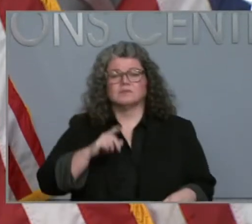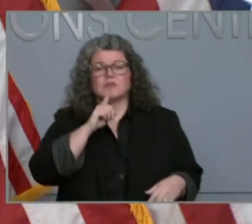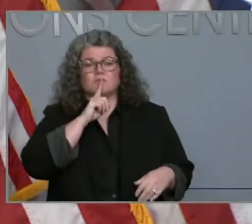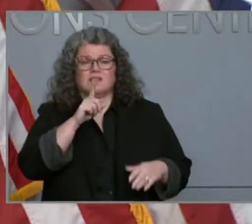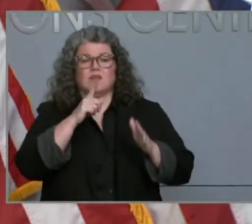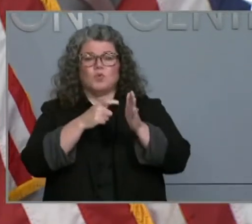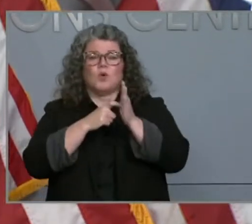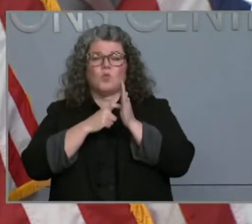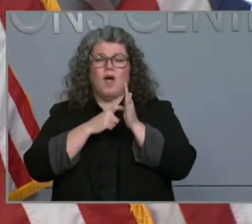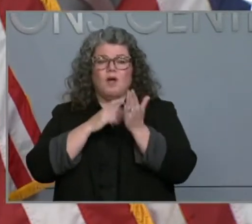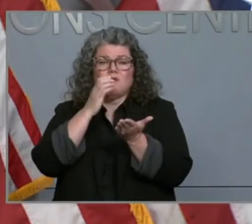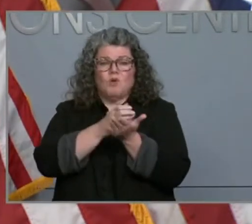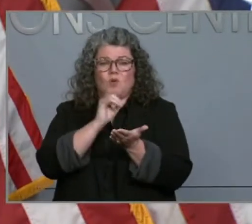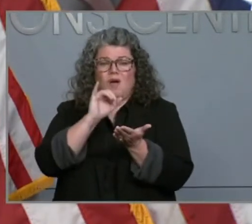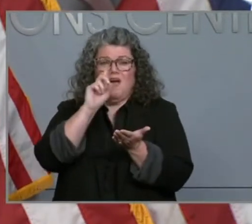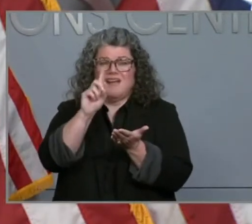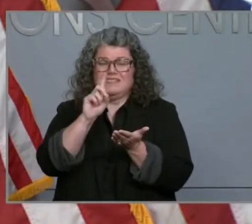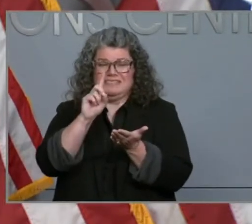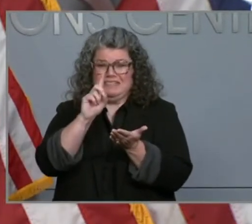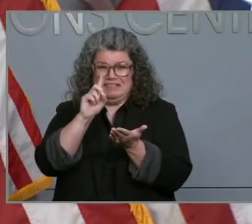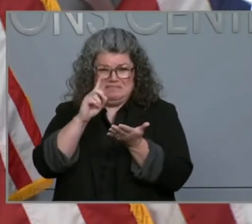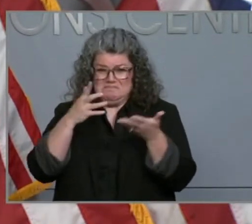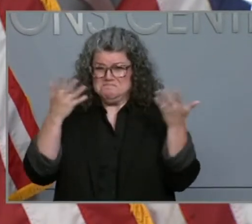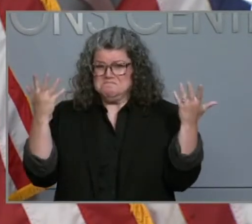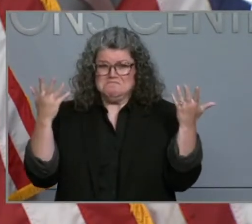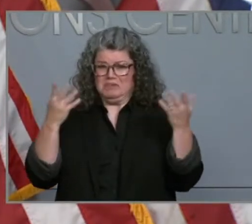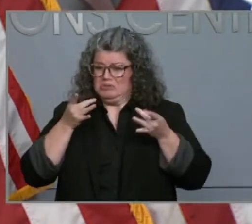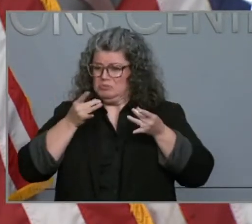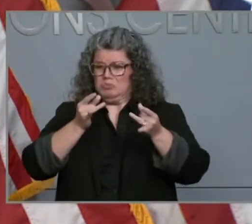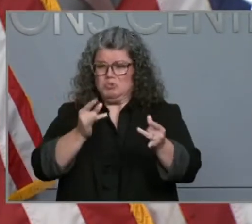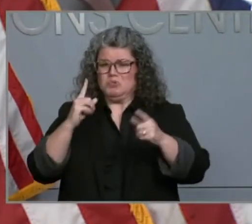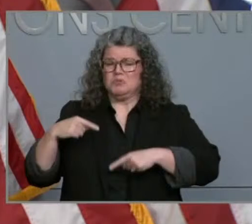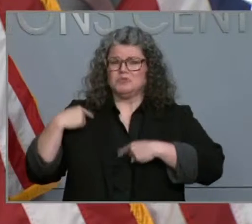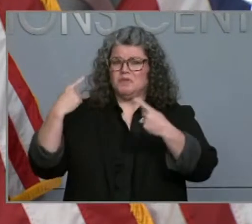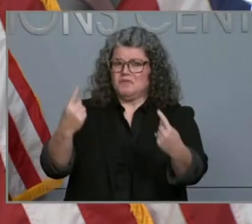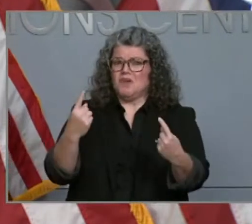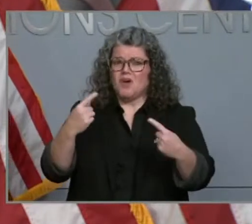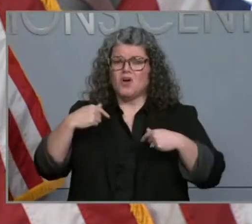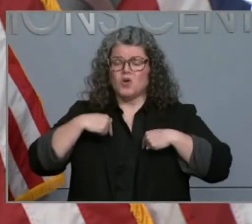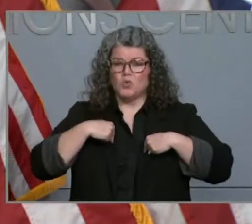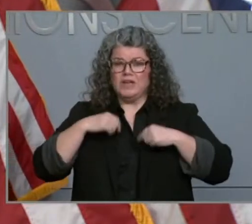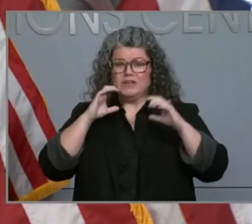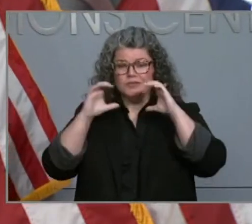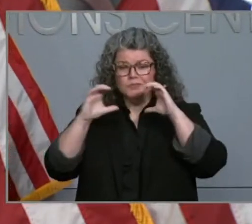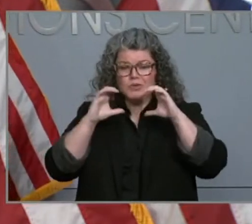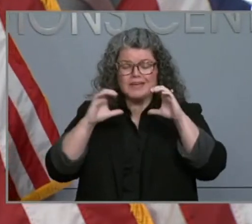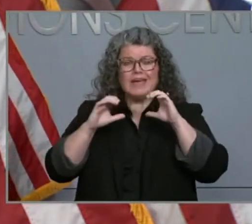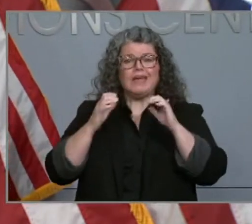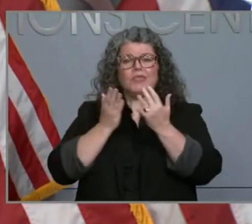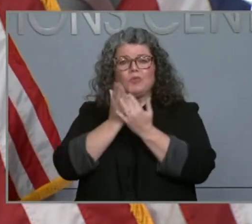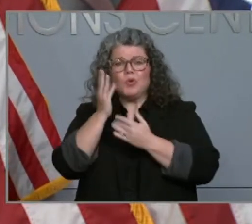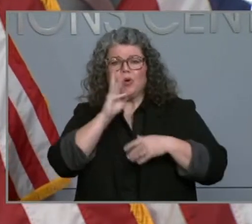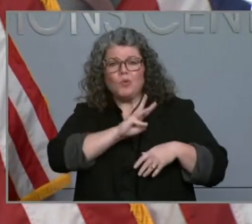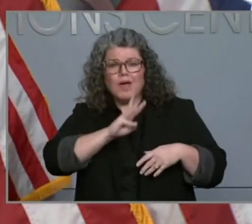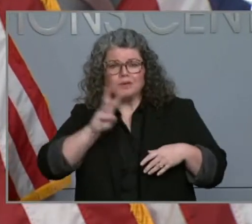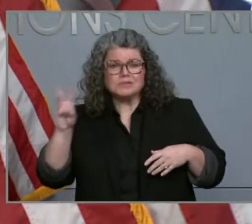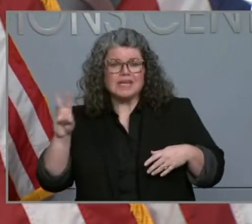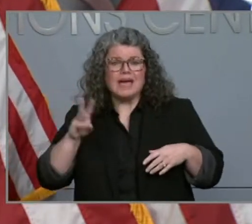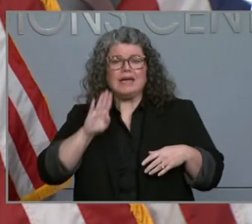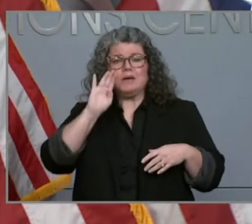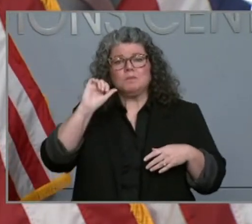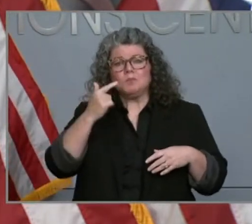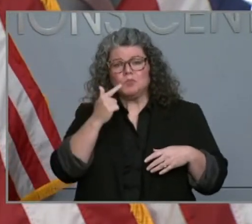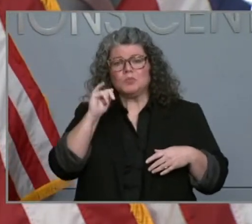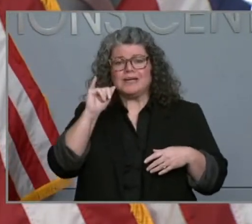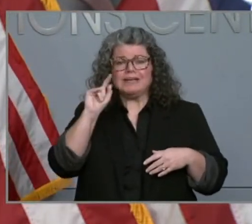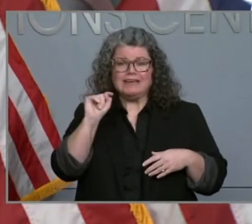smoothly. I think being able to communicate through our Bring It NC campaign, that we were